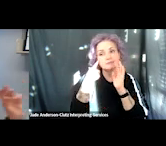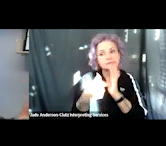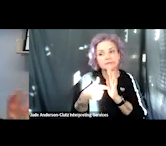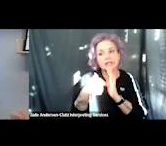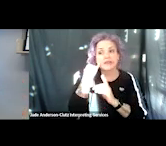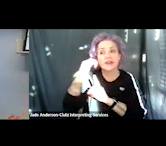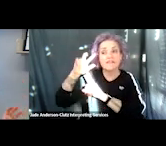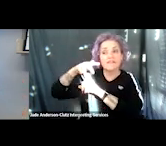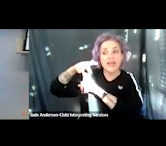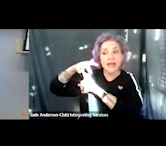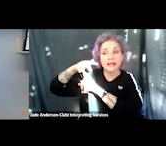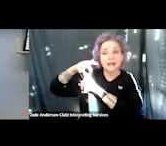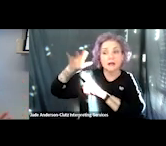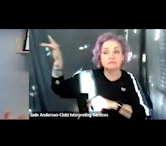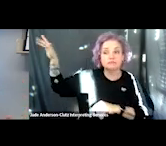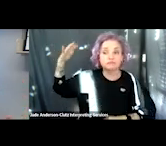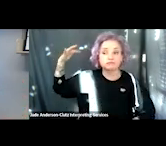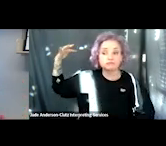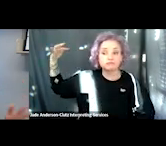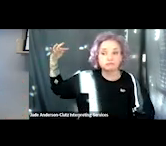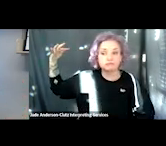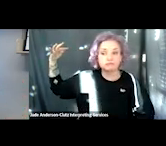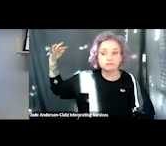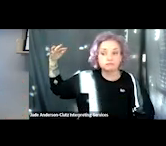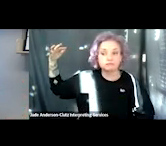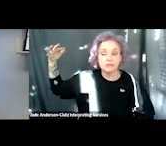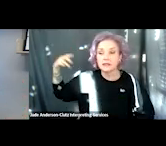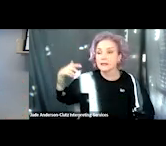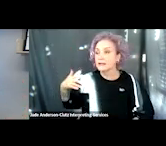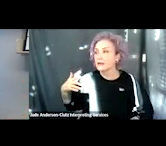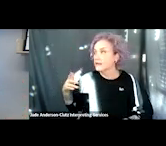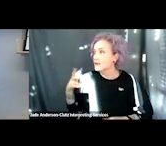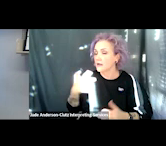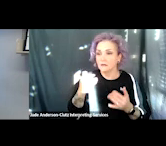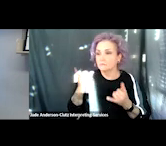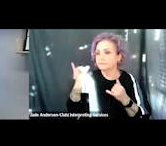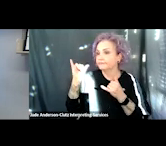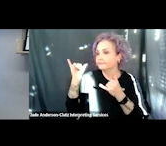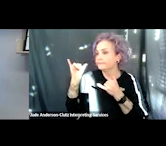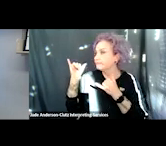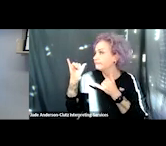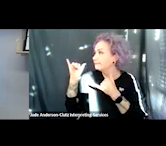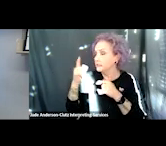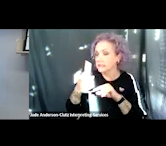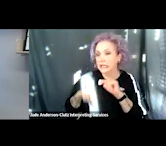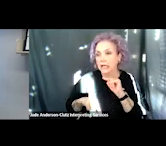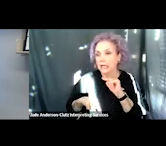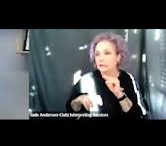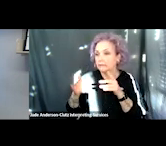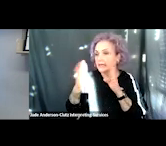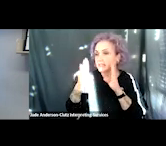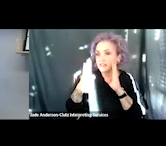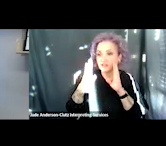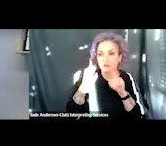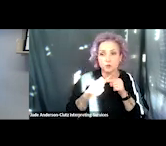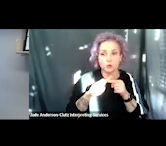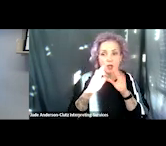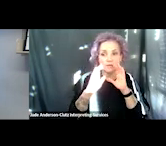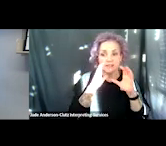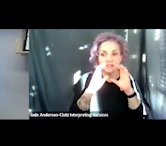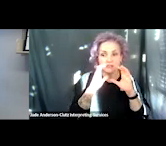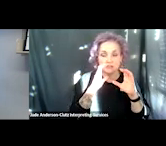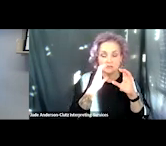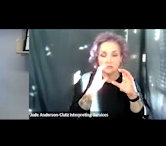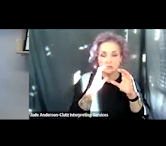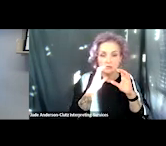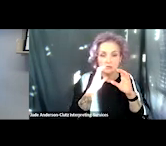background, that might actually distract you, and it could make you not be able to hold up a conversation just as well. And I just kind of